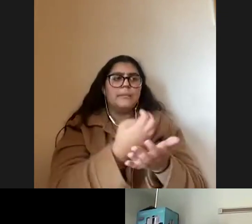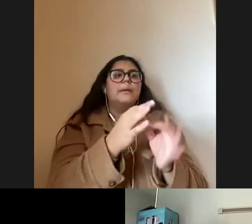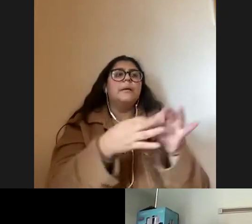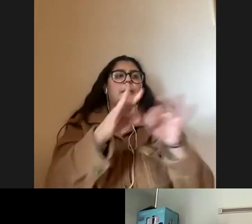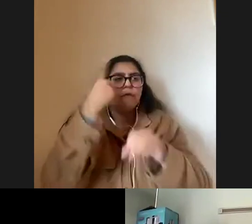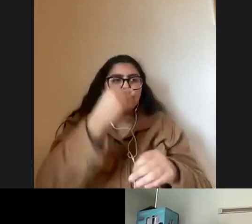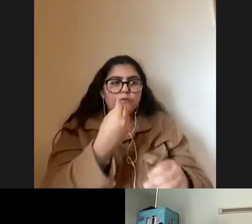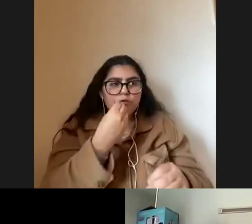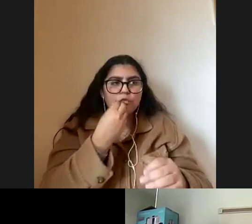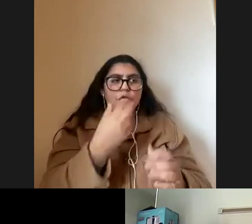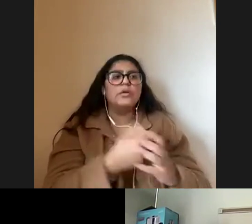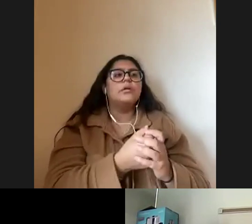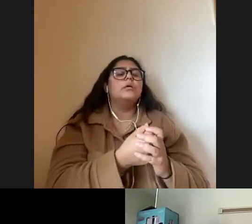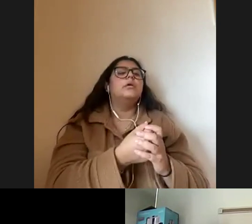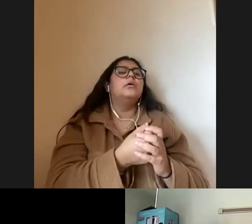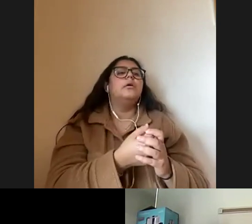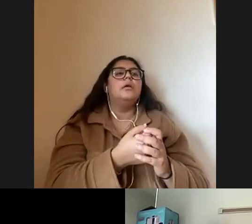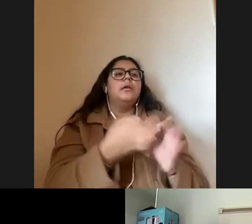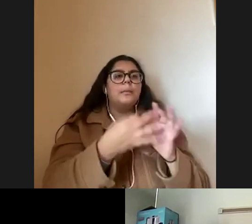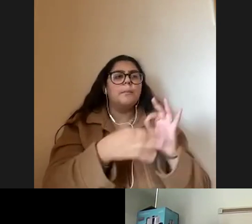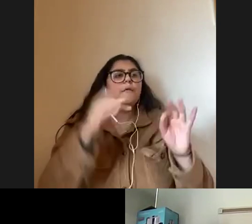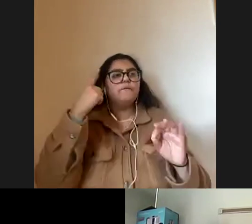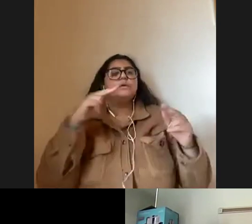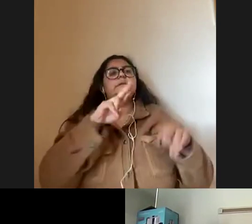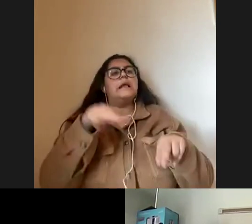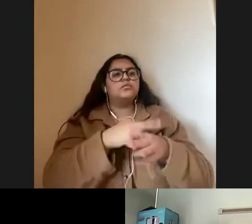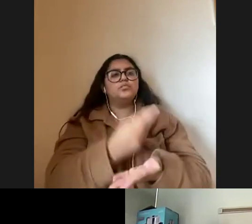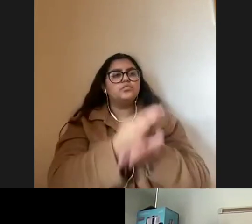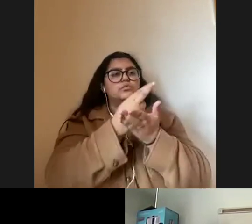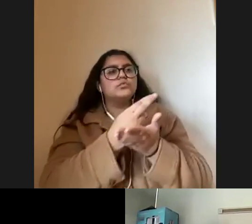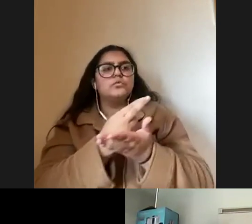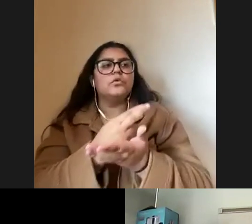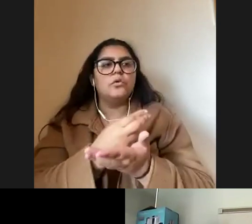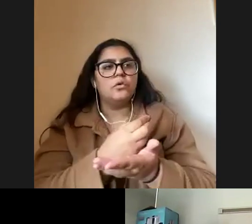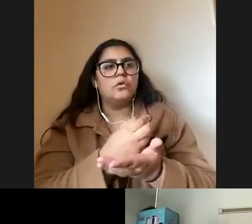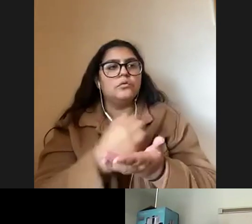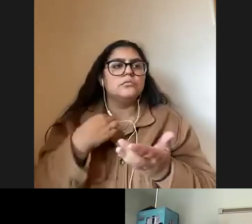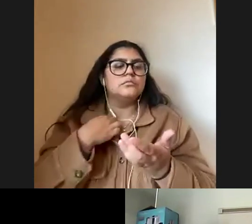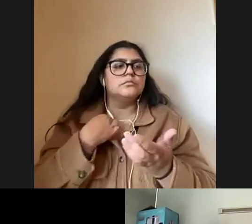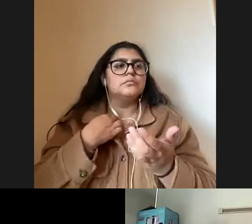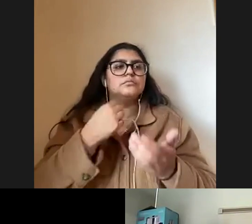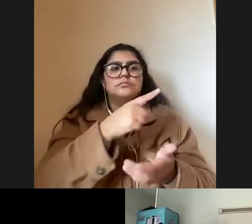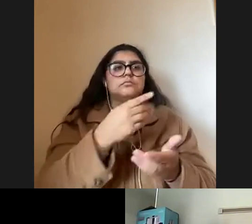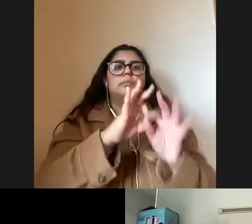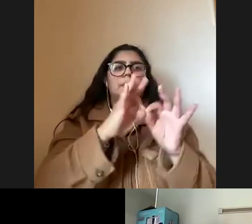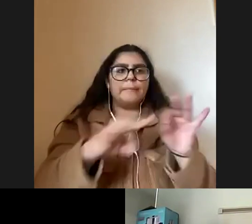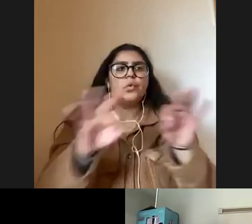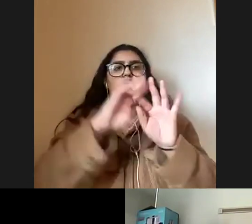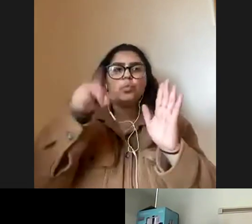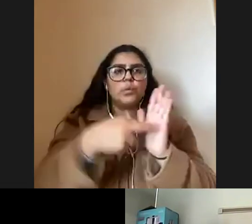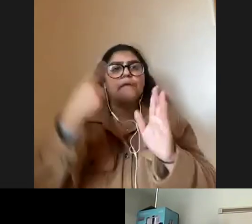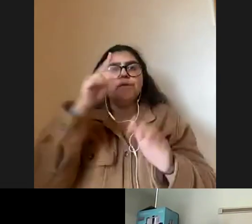They're important kind of as a natural resource. Fish perform really important roles in their respective